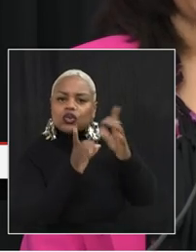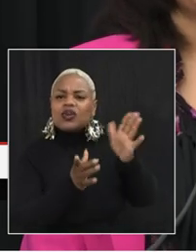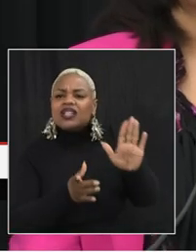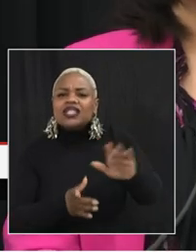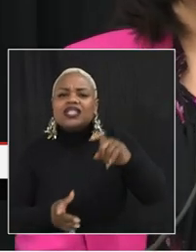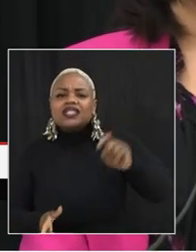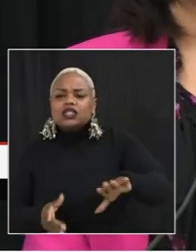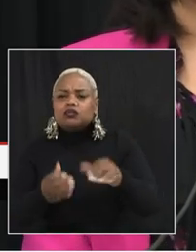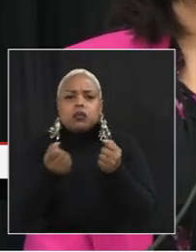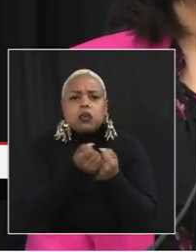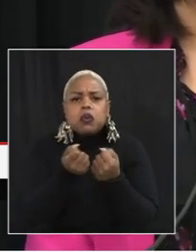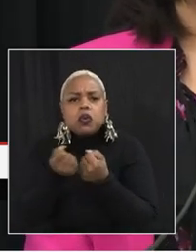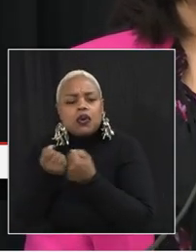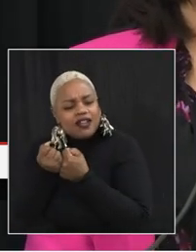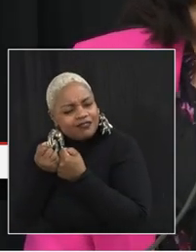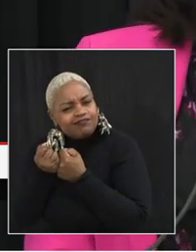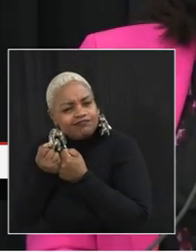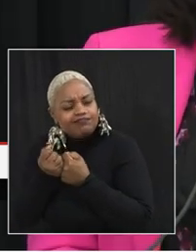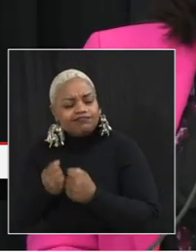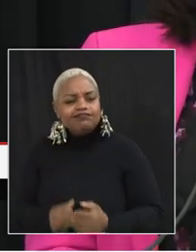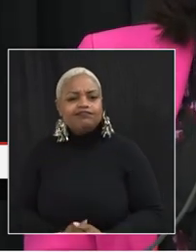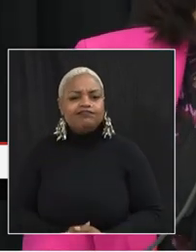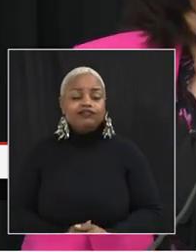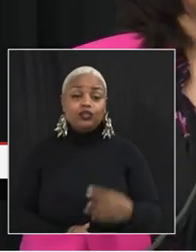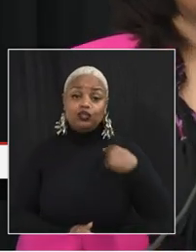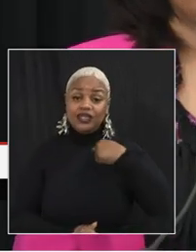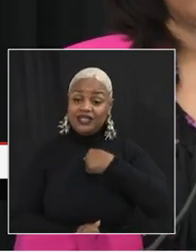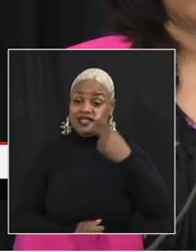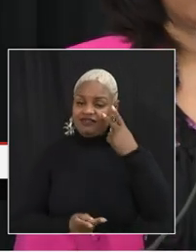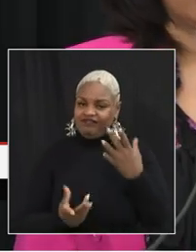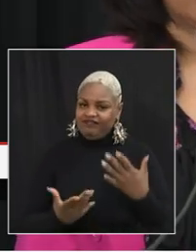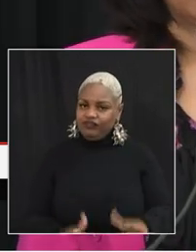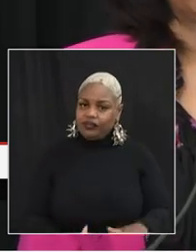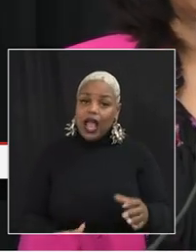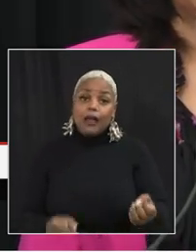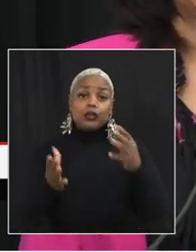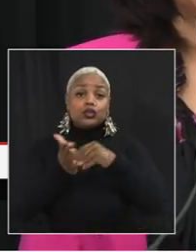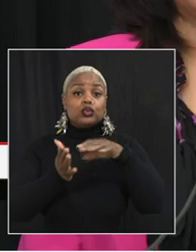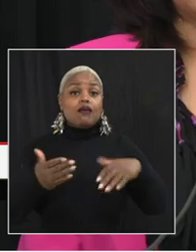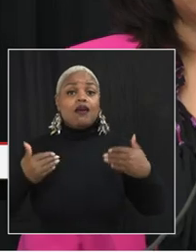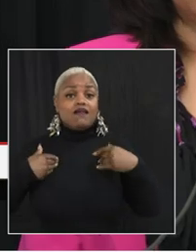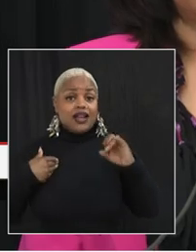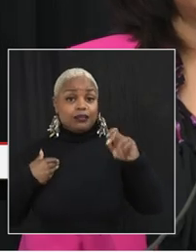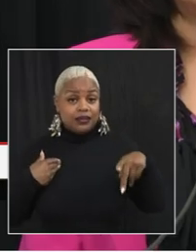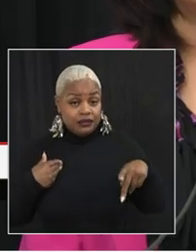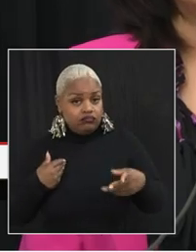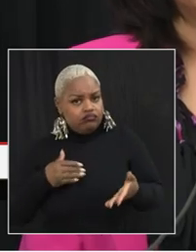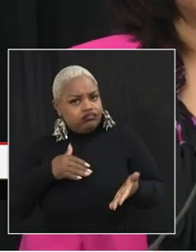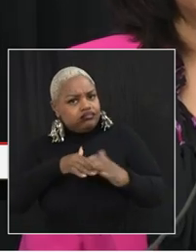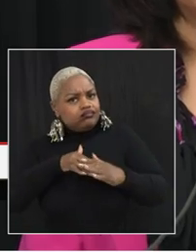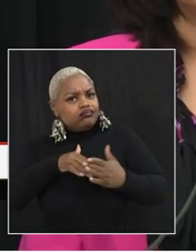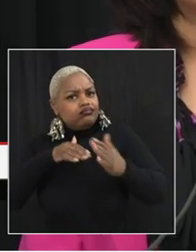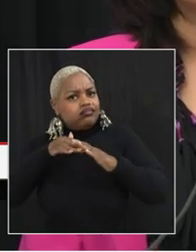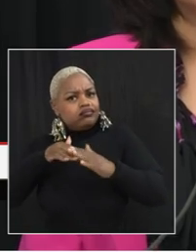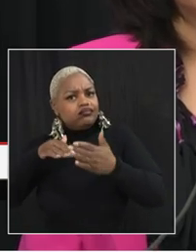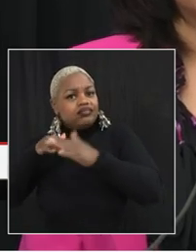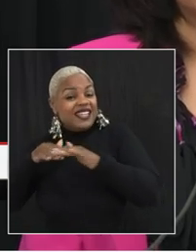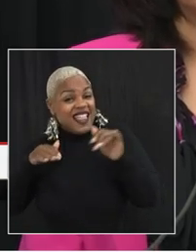So we've seen an increase in the number of kids who have IEPs. That's really a reflection of just better